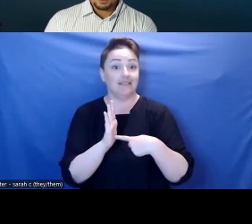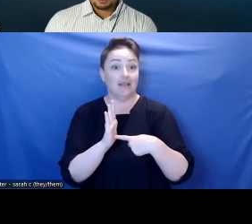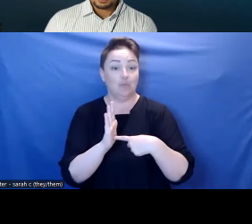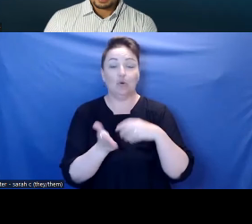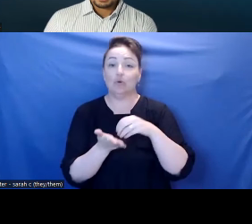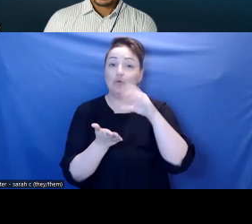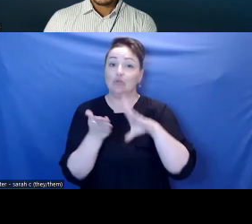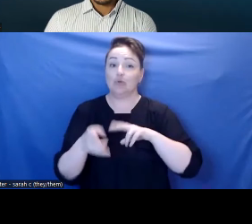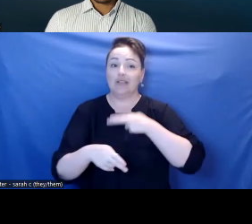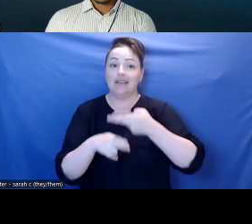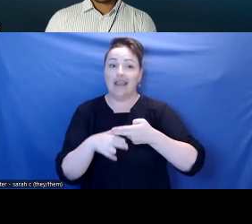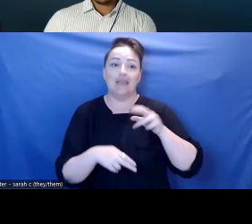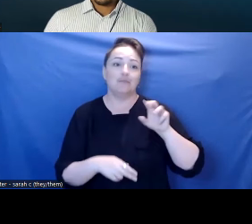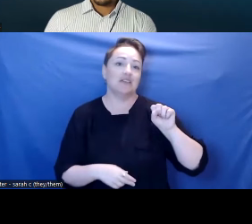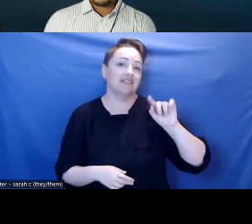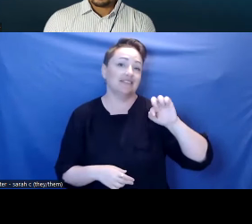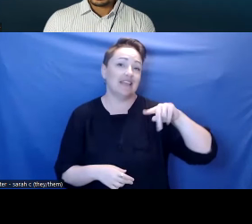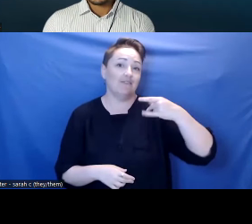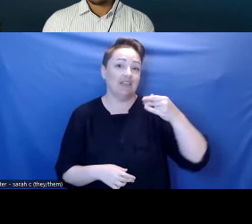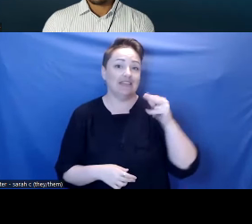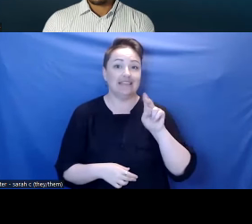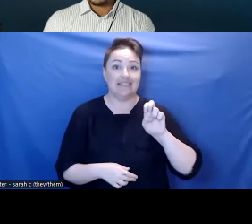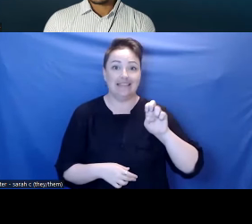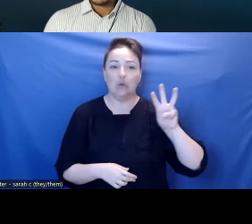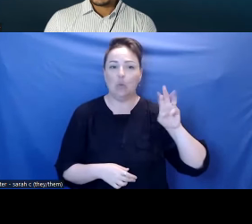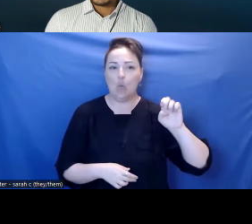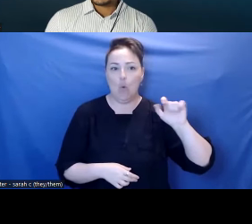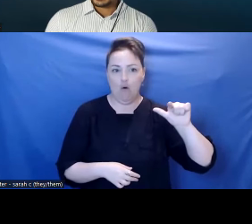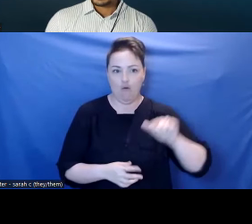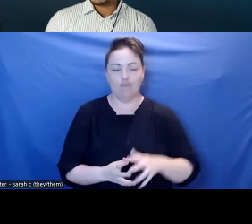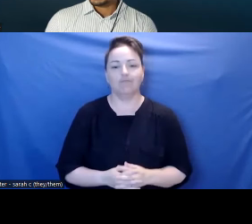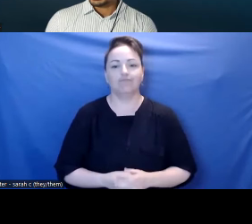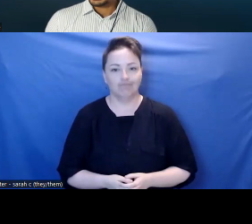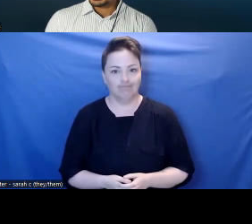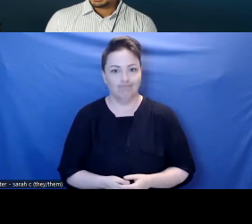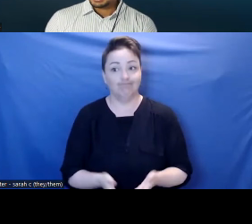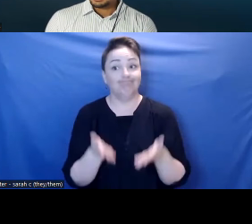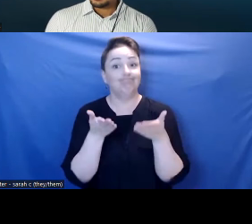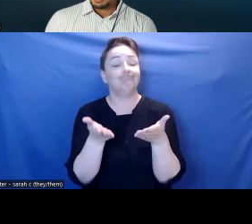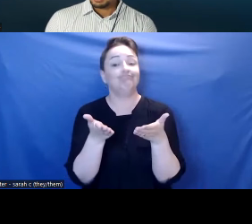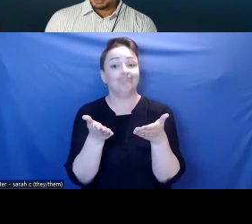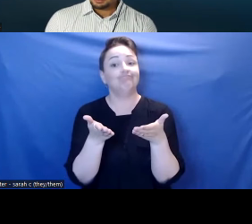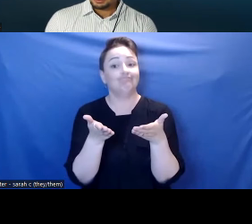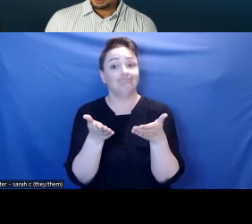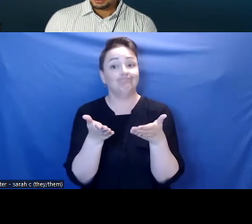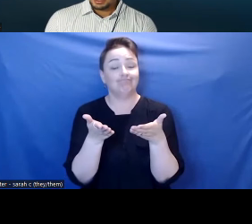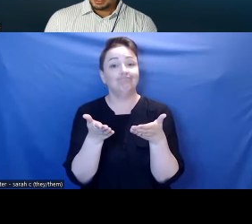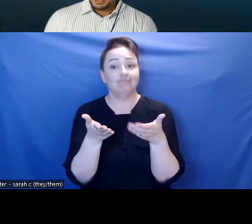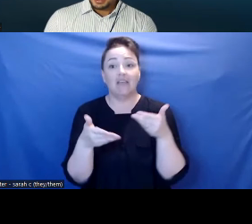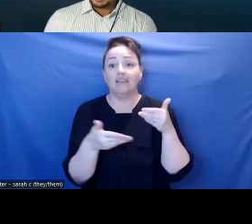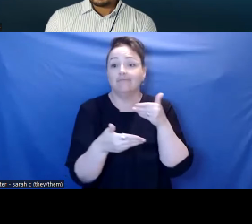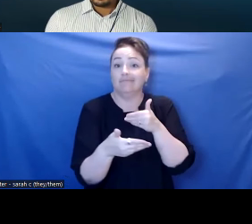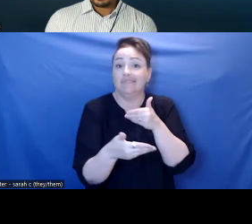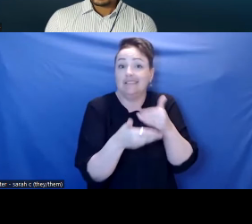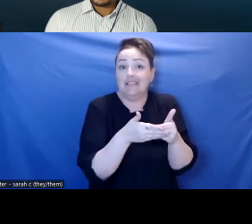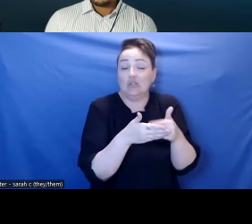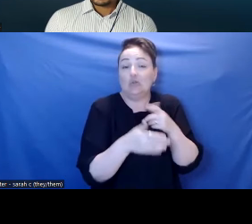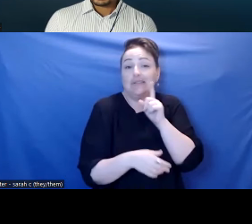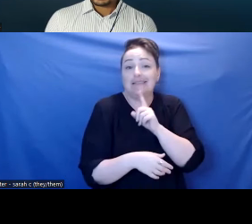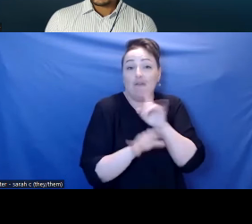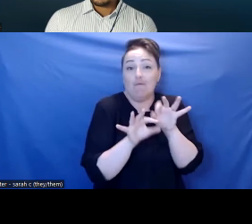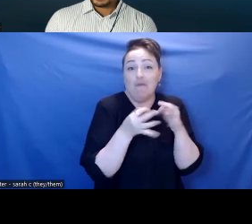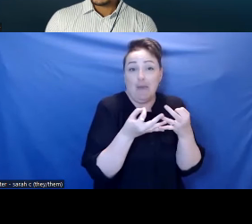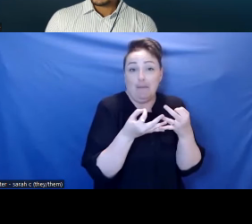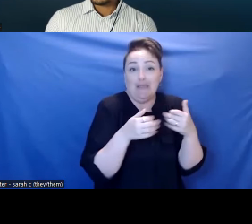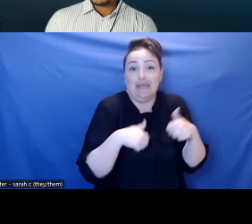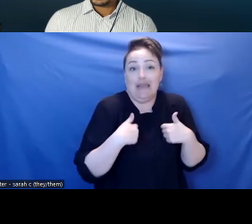Stephanie Wong. So this is an example of a conversion of a big box retail site adjacent to a single family neighborhood. And the proposed